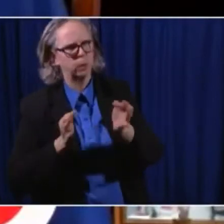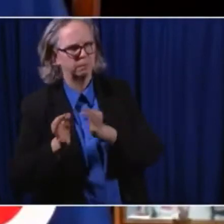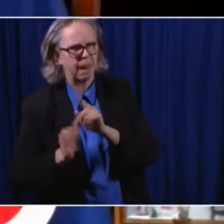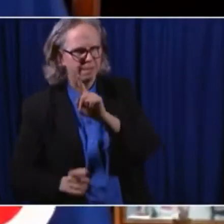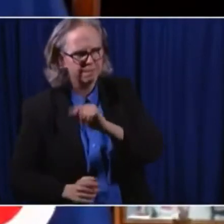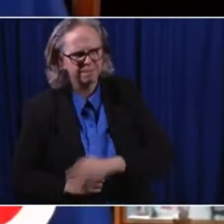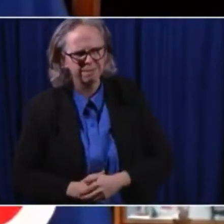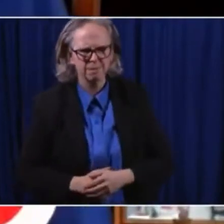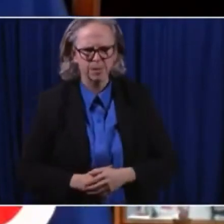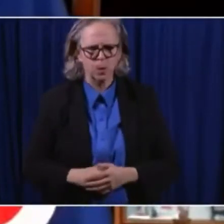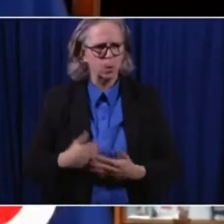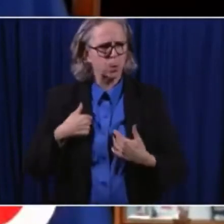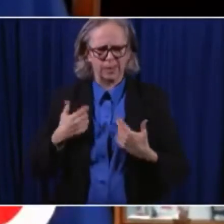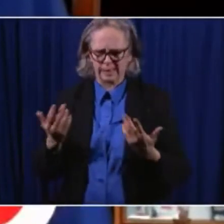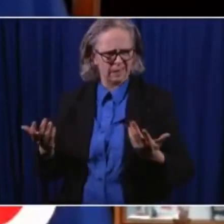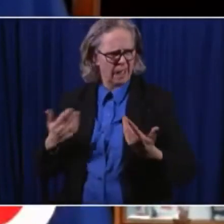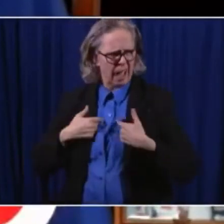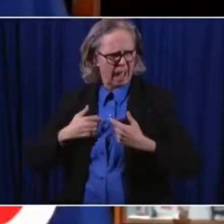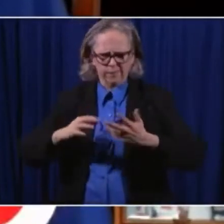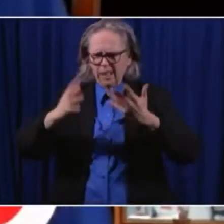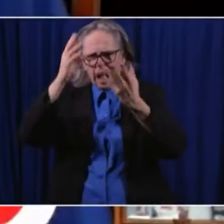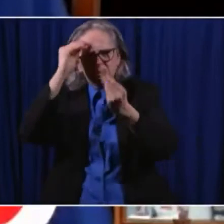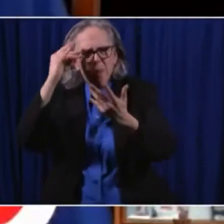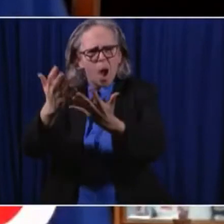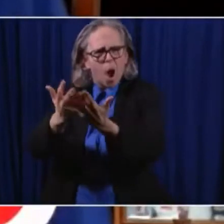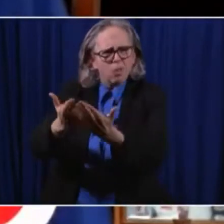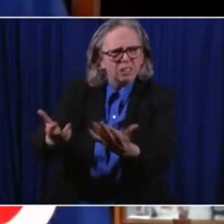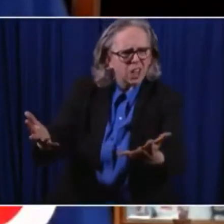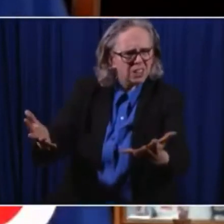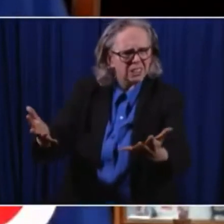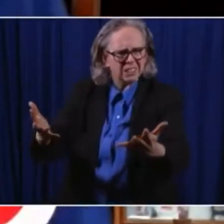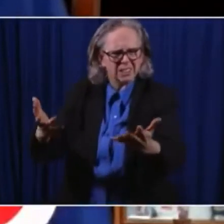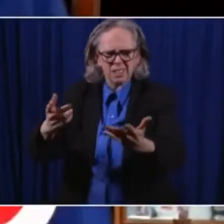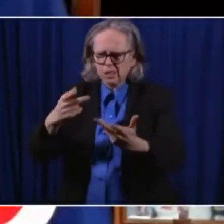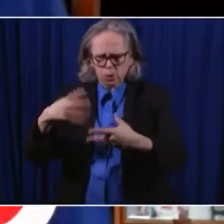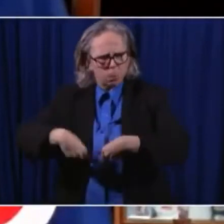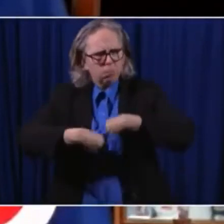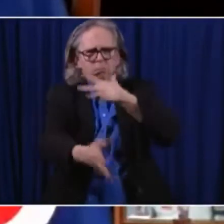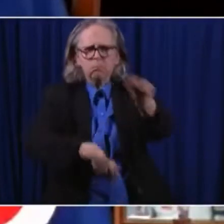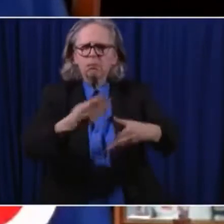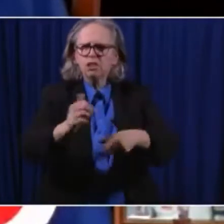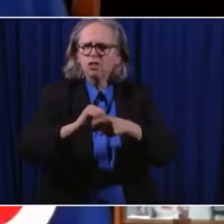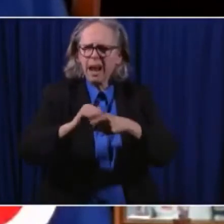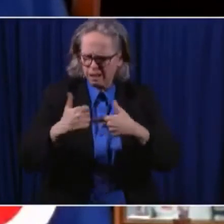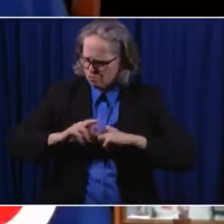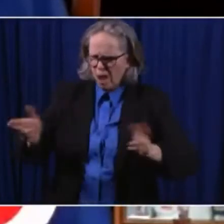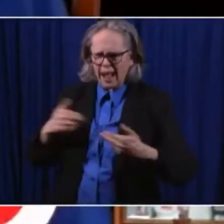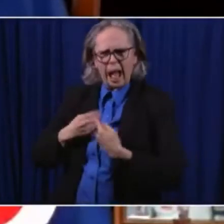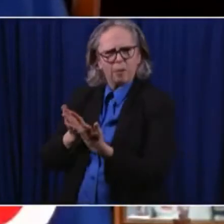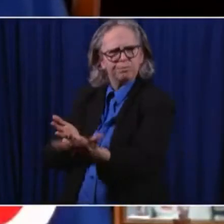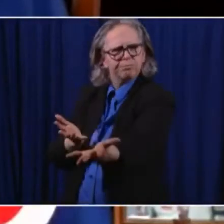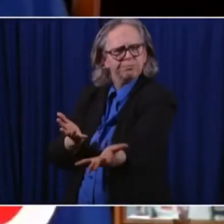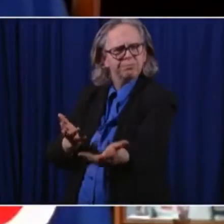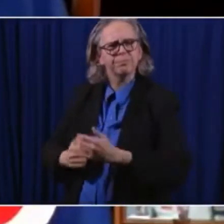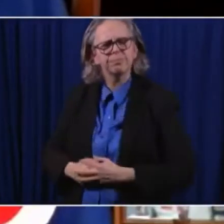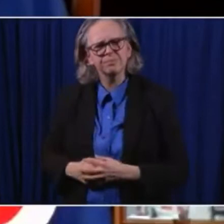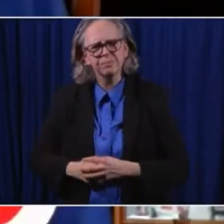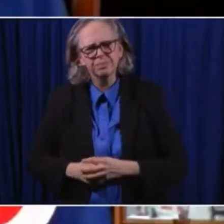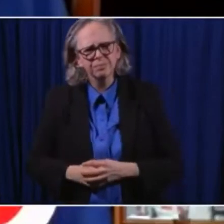you out there to get the training that you need. One of them is through our individual micro-credential